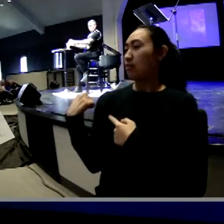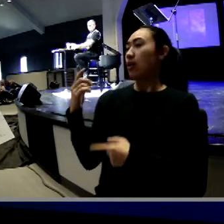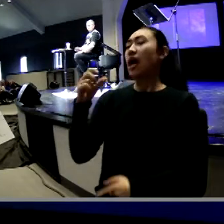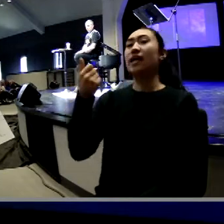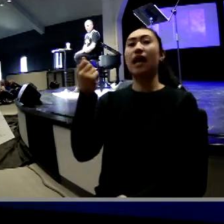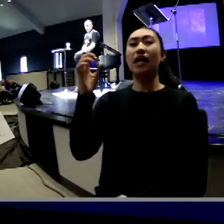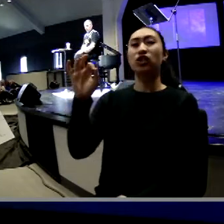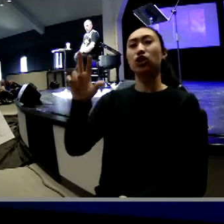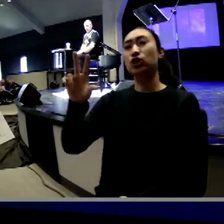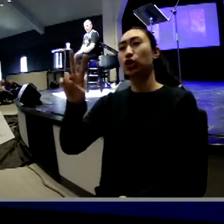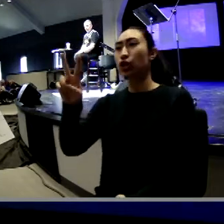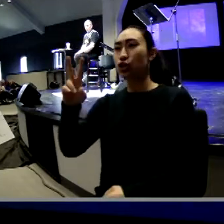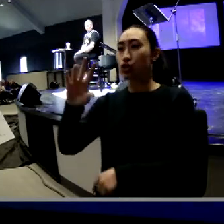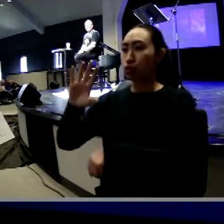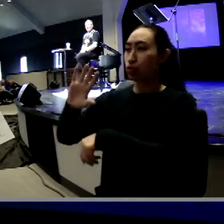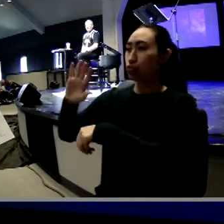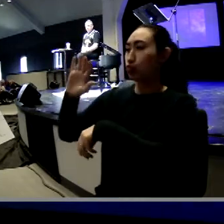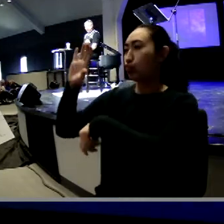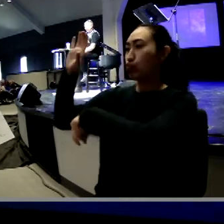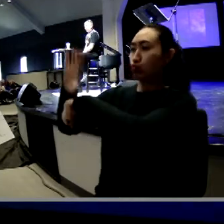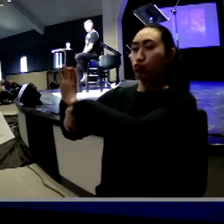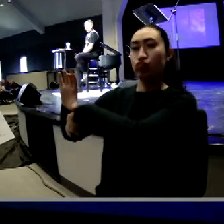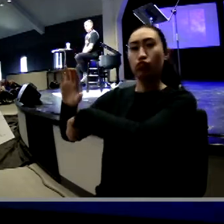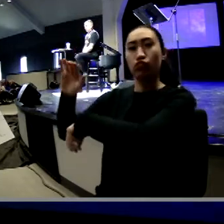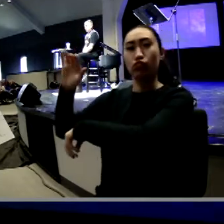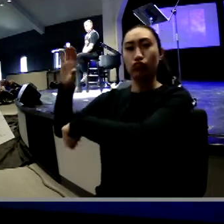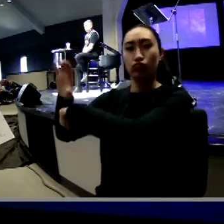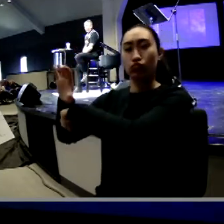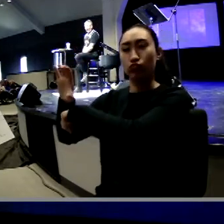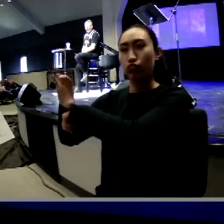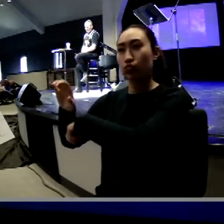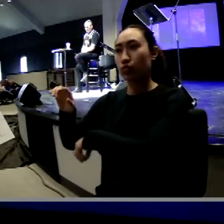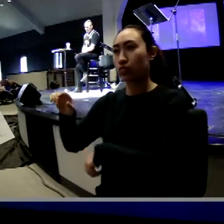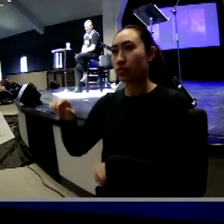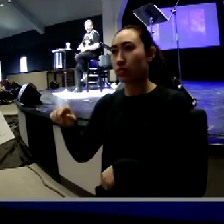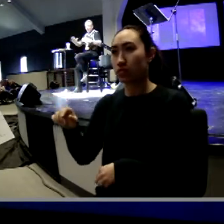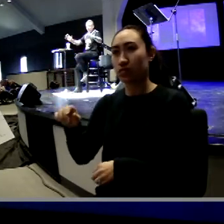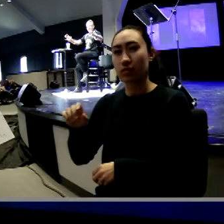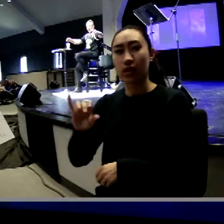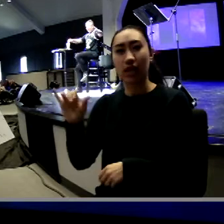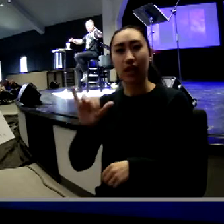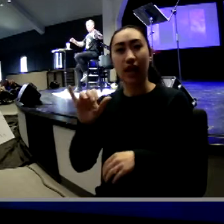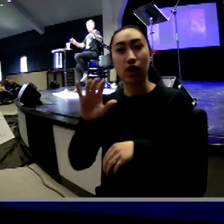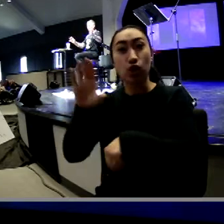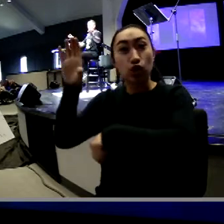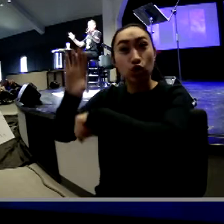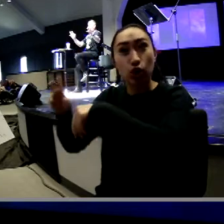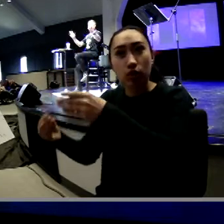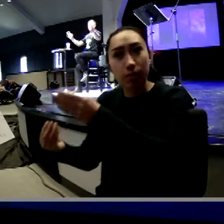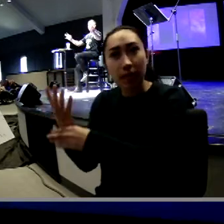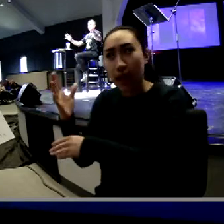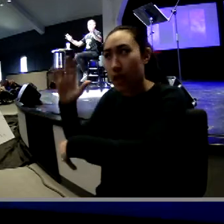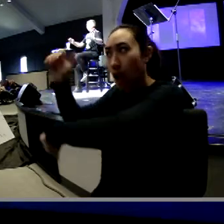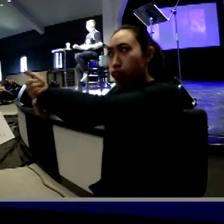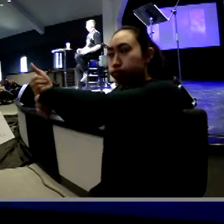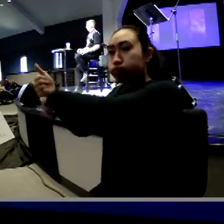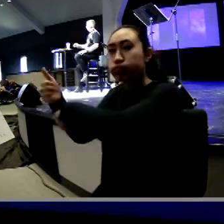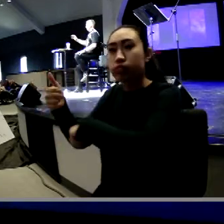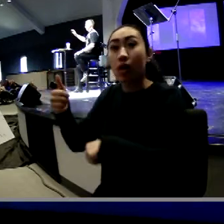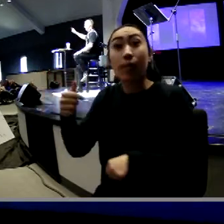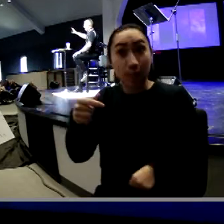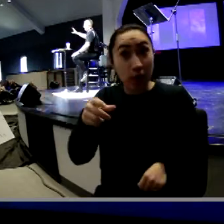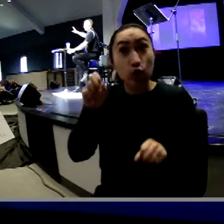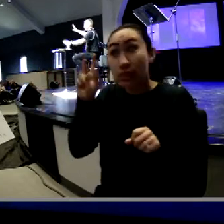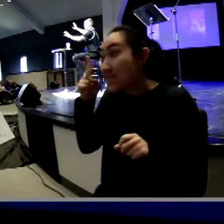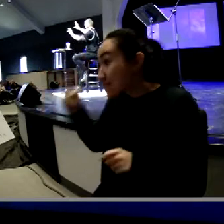church that was founded at a Goodwill. It's like American Pickers Church Planning Edition. That's what you see. You're like the antique roadshow. You're